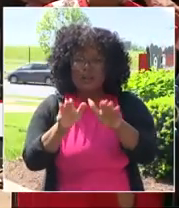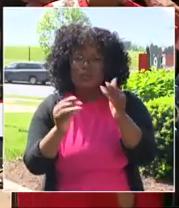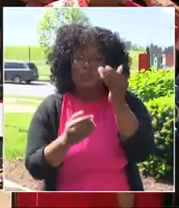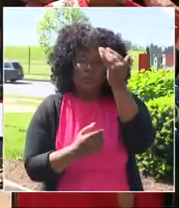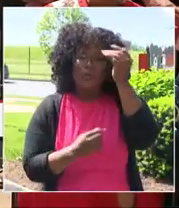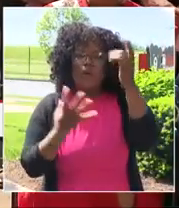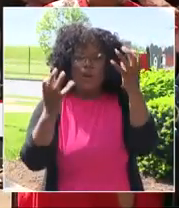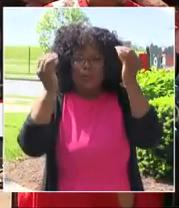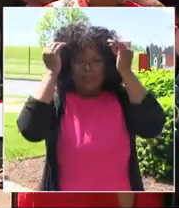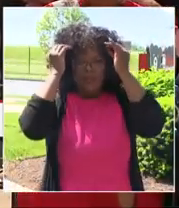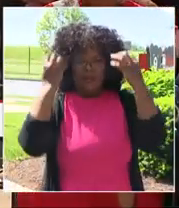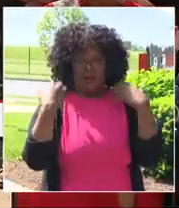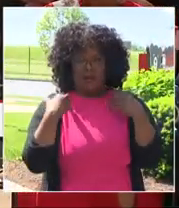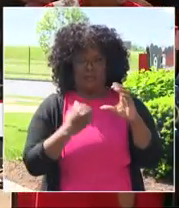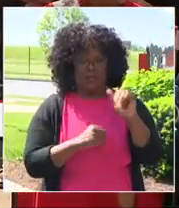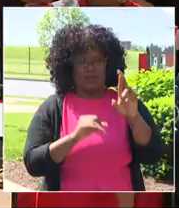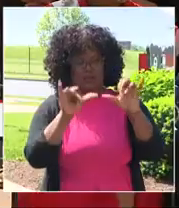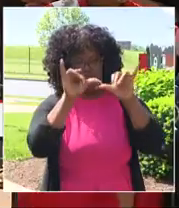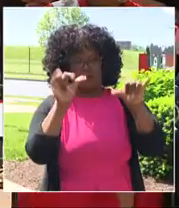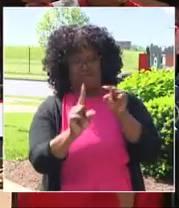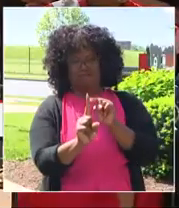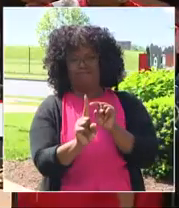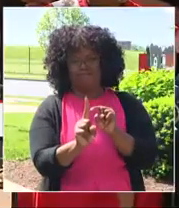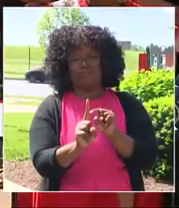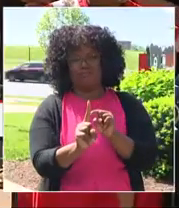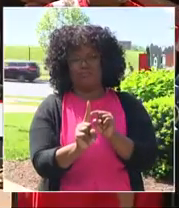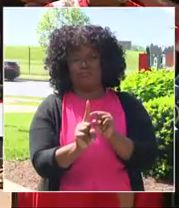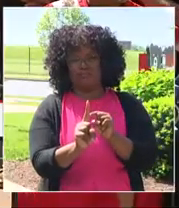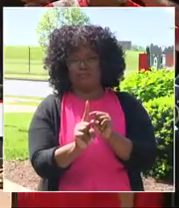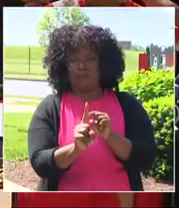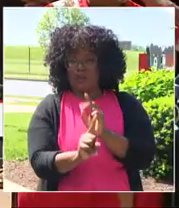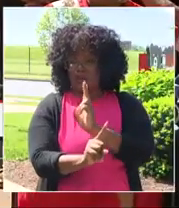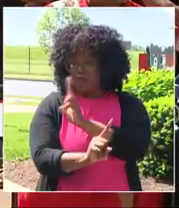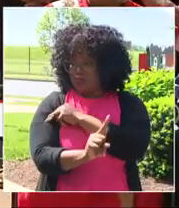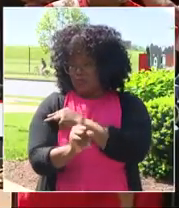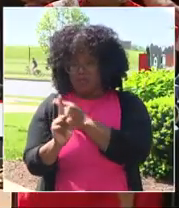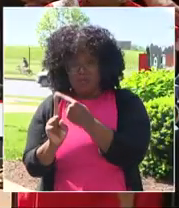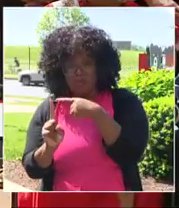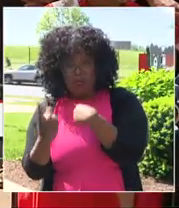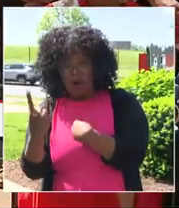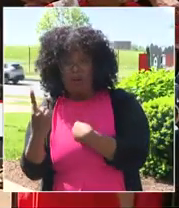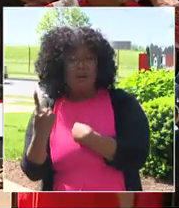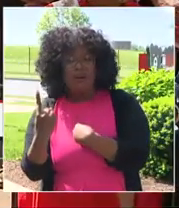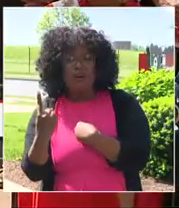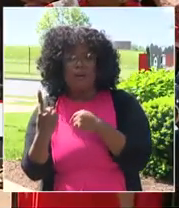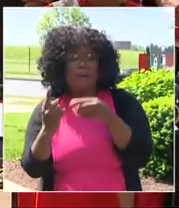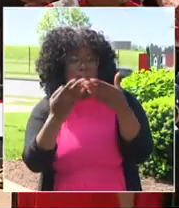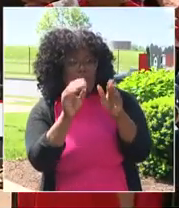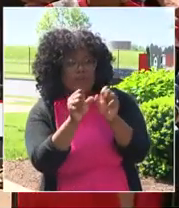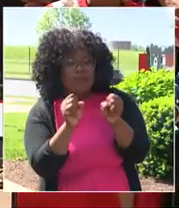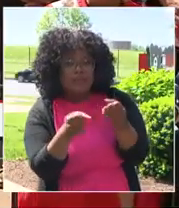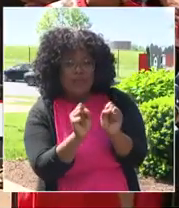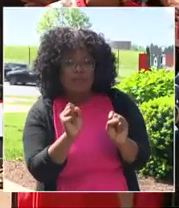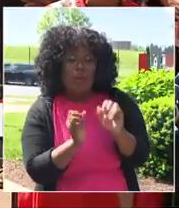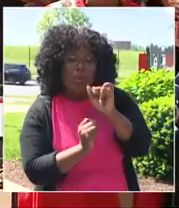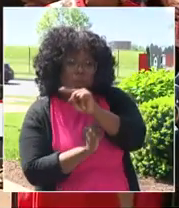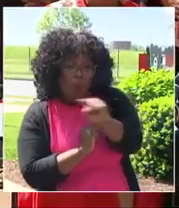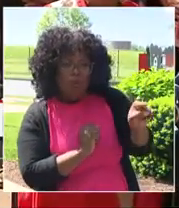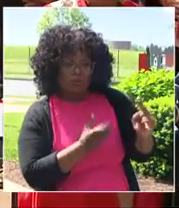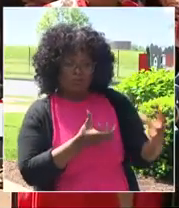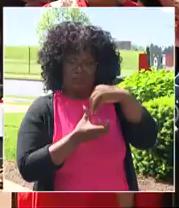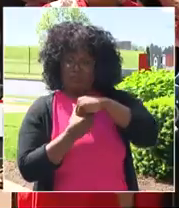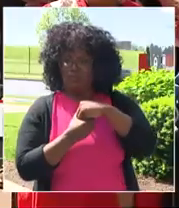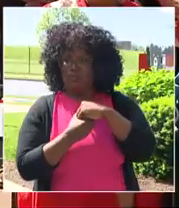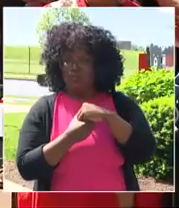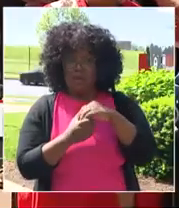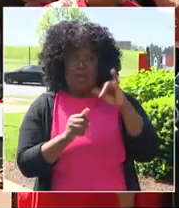D.C., and how it will ultimately impact you. And let me be clear, again, these cuts will be nothing short of devastating to